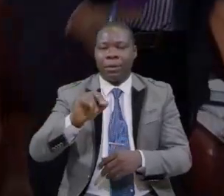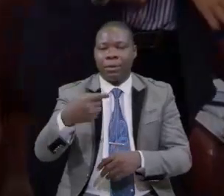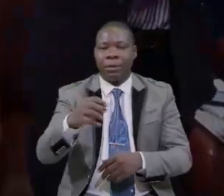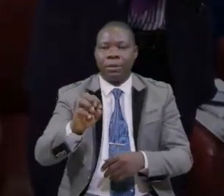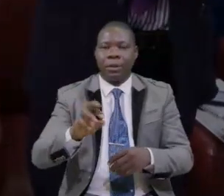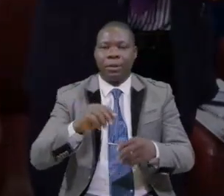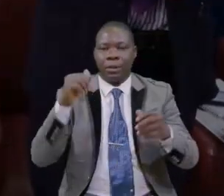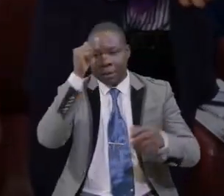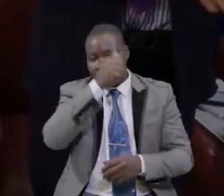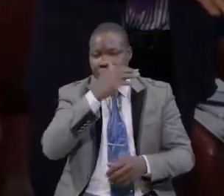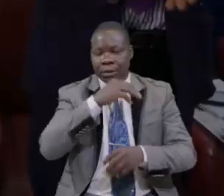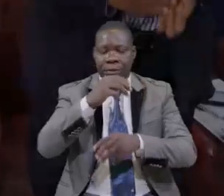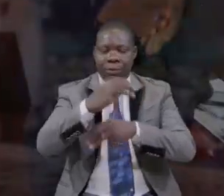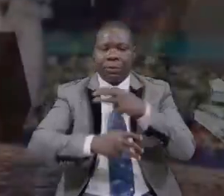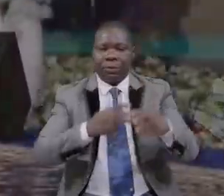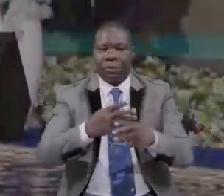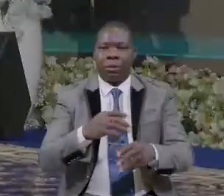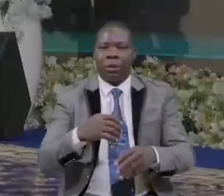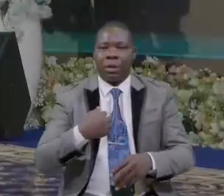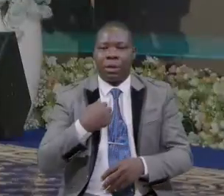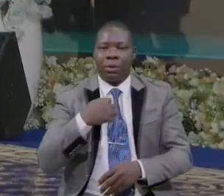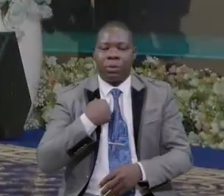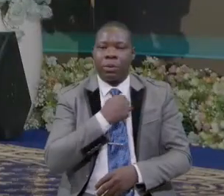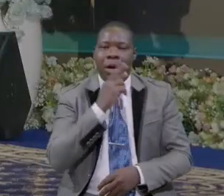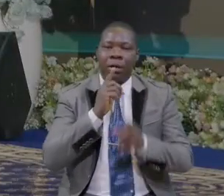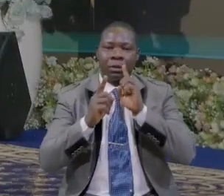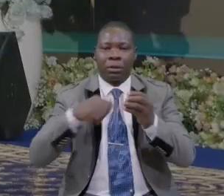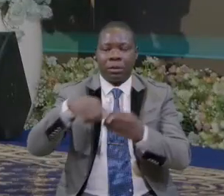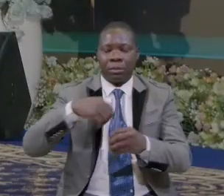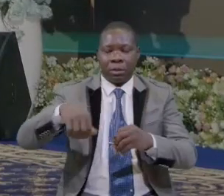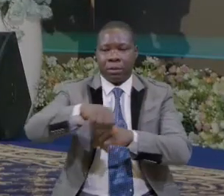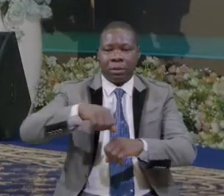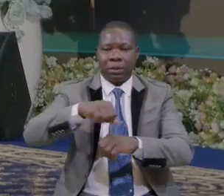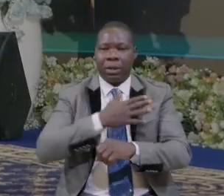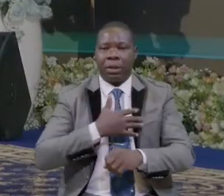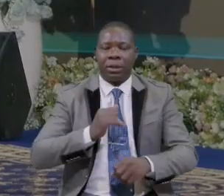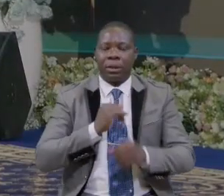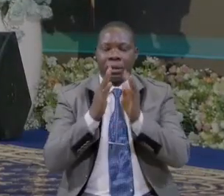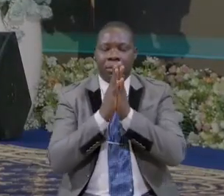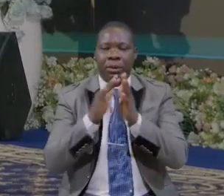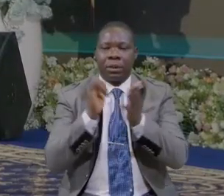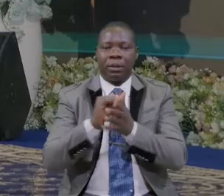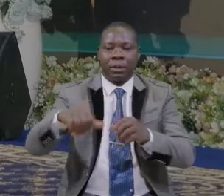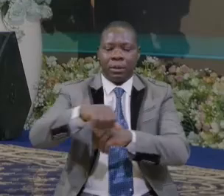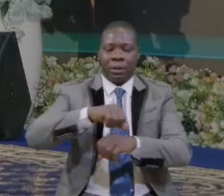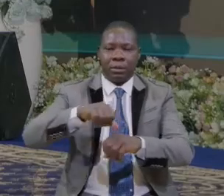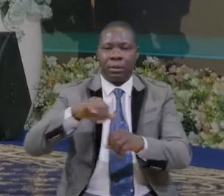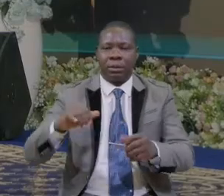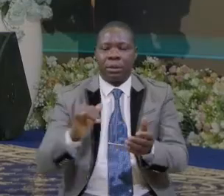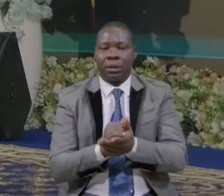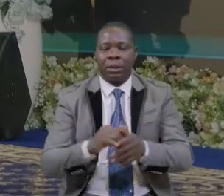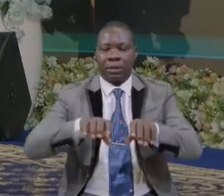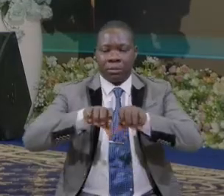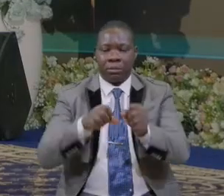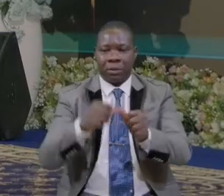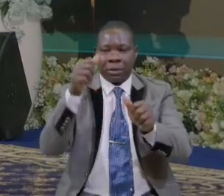about anointing. And I pray that anointing that breaks every yoke